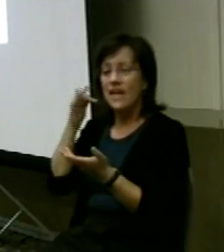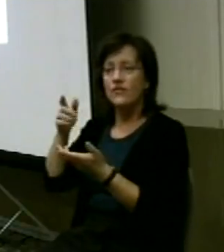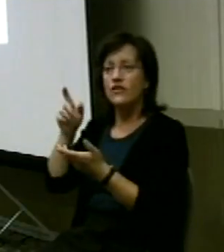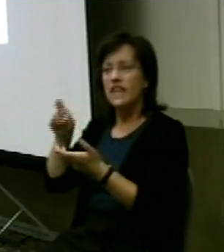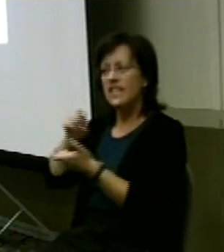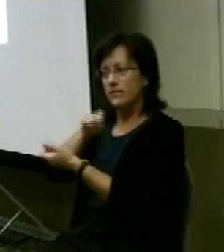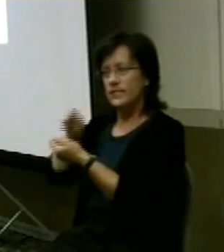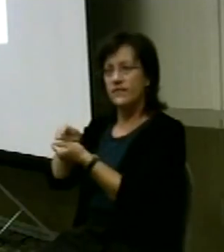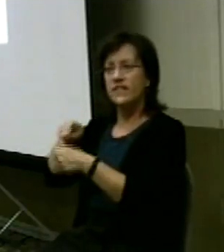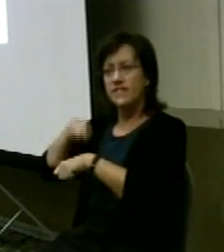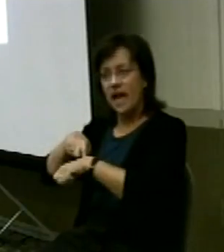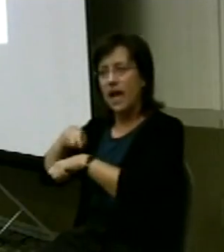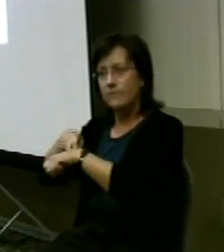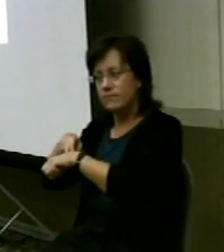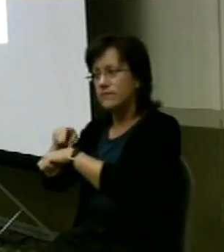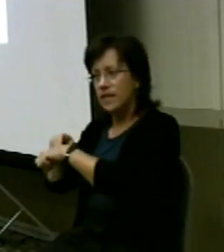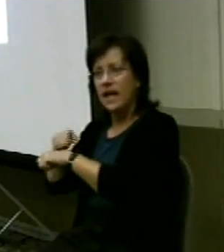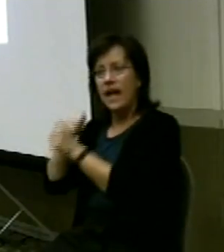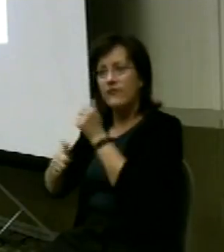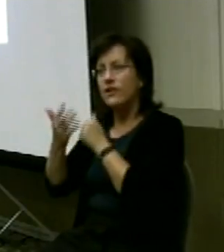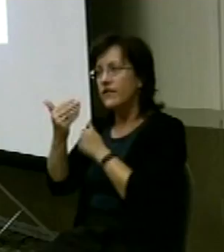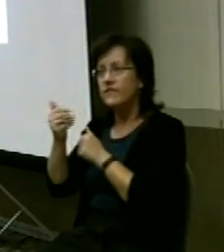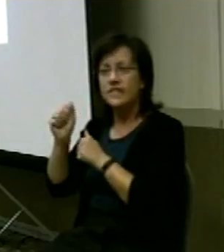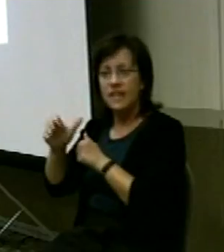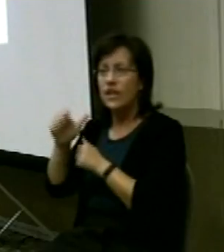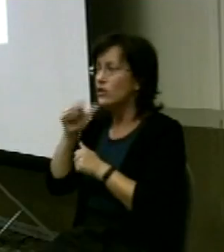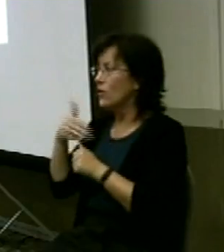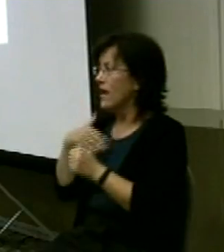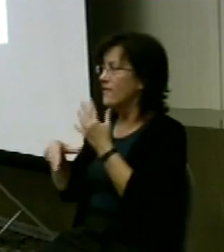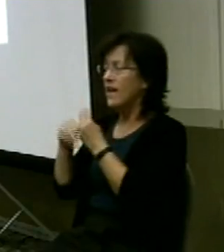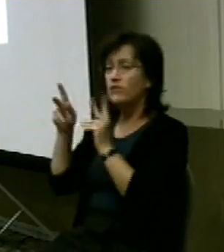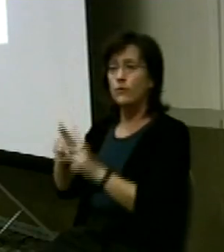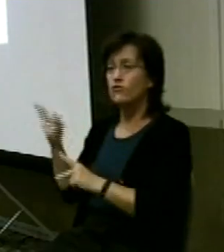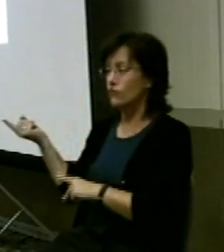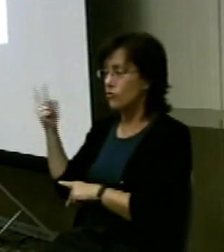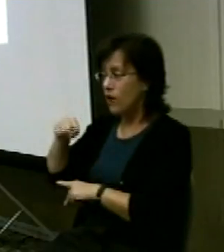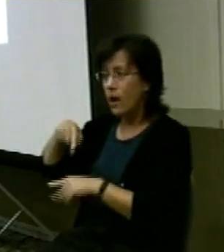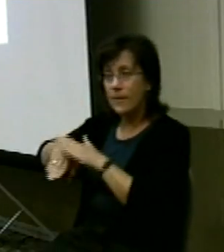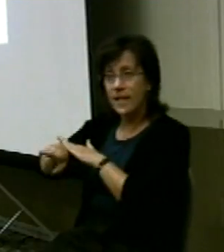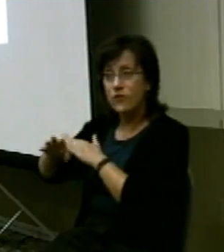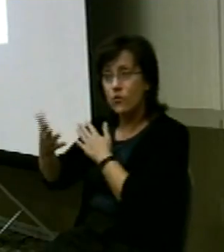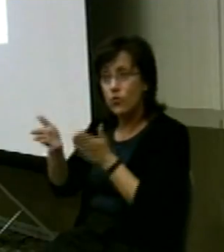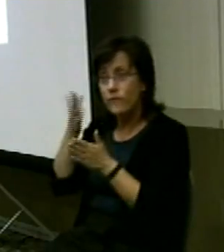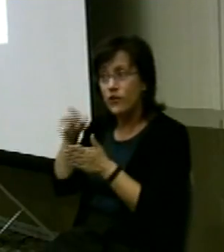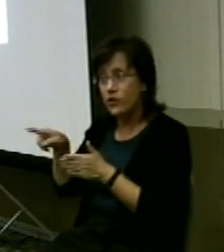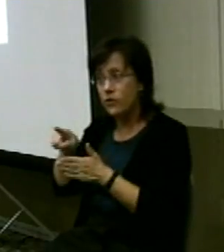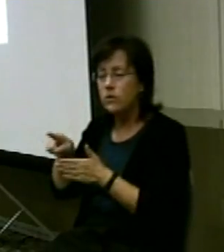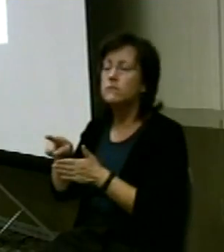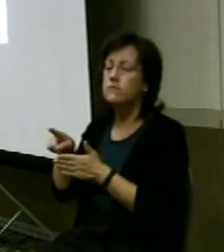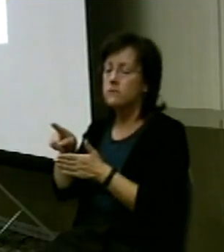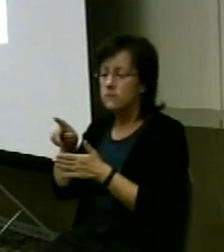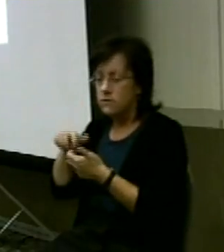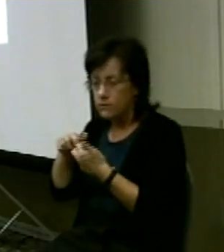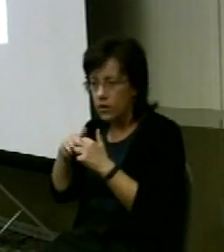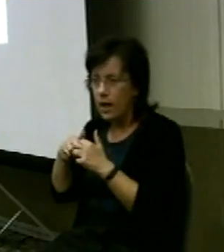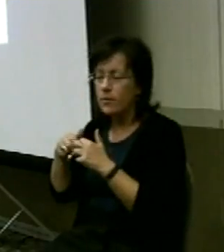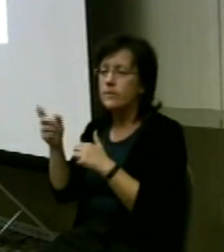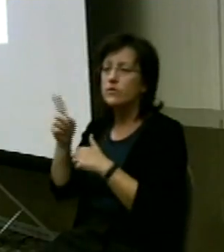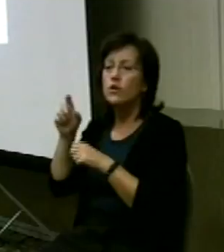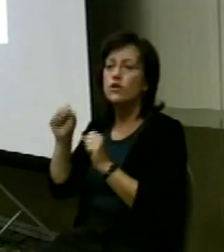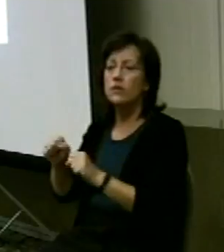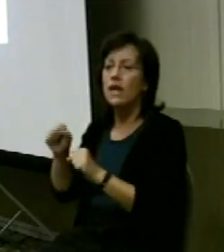data at every 15 seconds and you don't have an extra person that could come into your room for you, that's a problem, and that's where you can tap into some